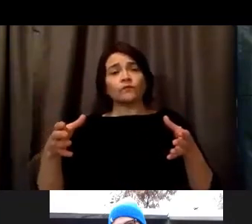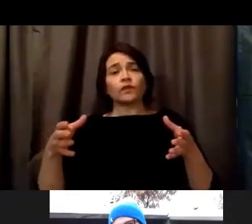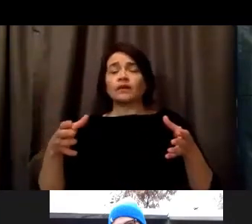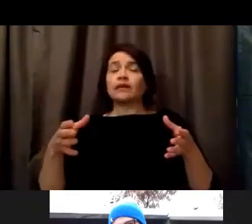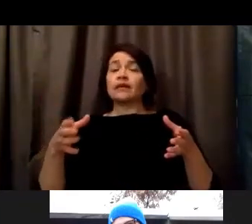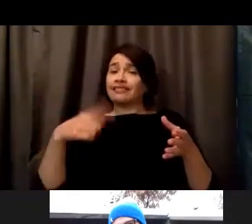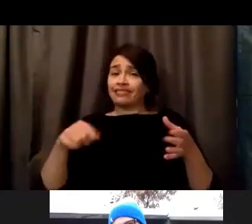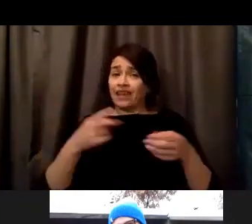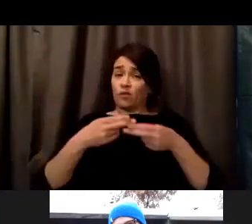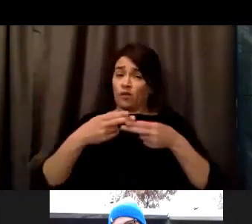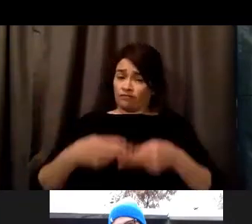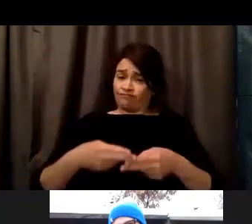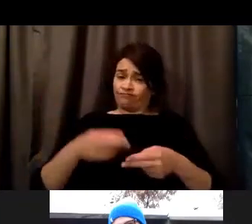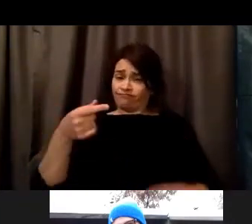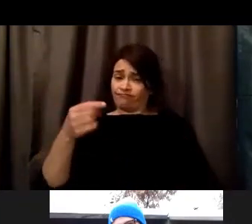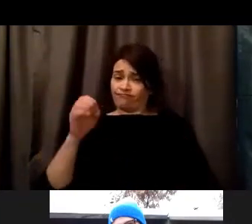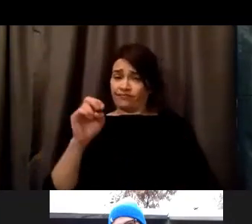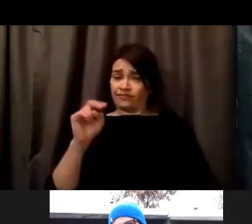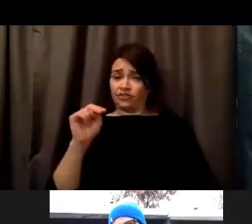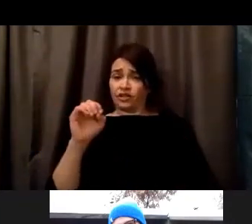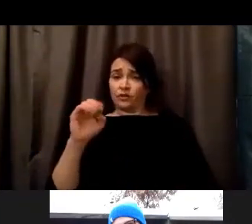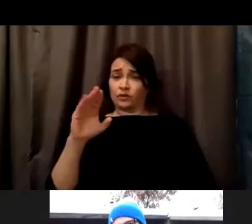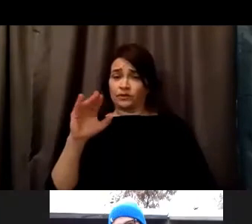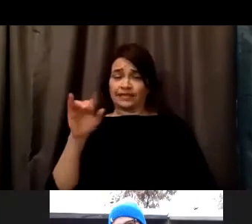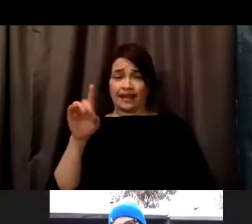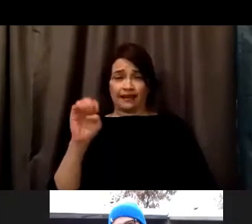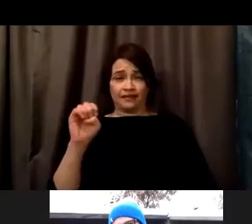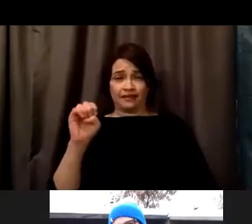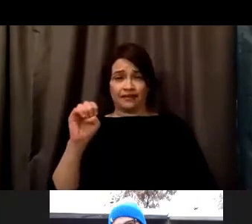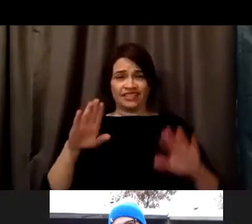children. You know, so we don't remember a whole lot.